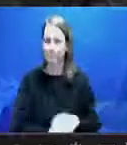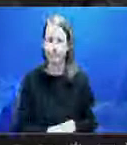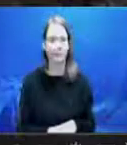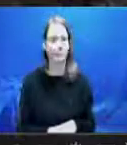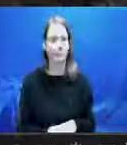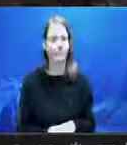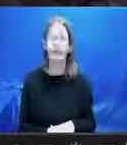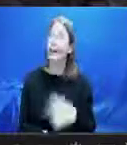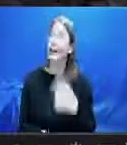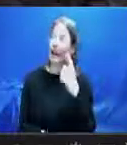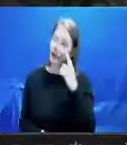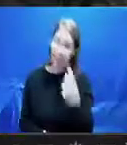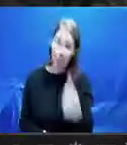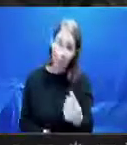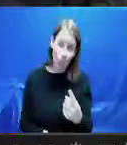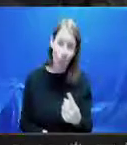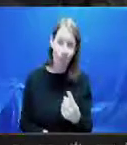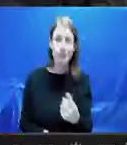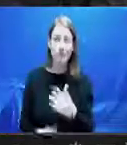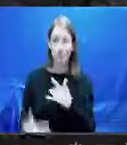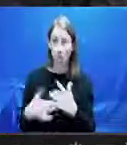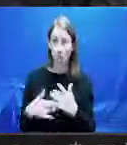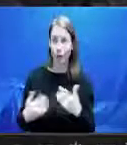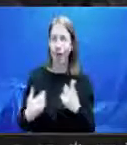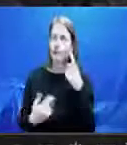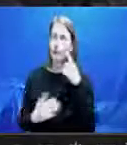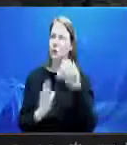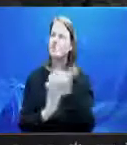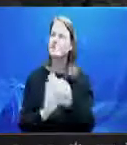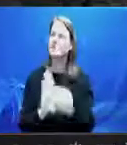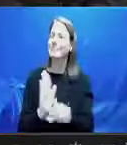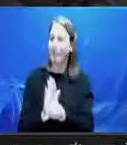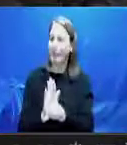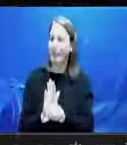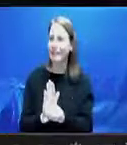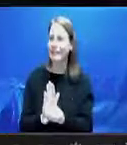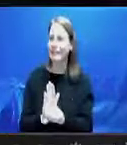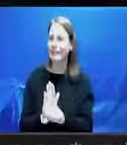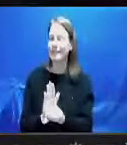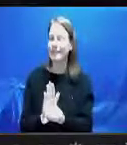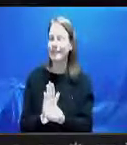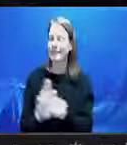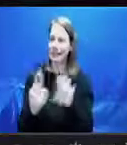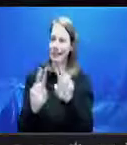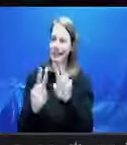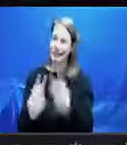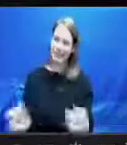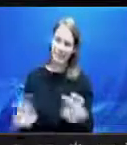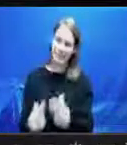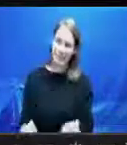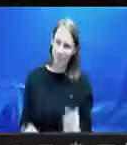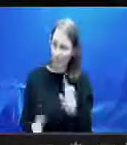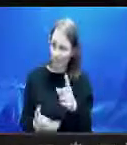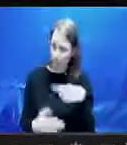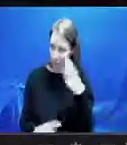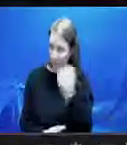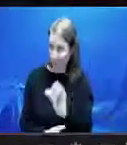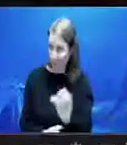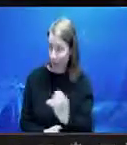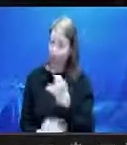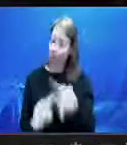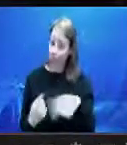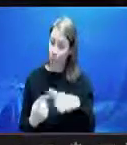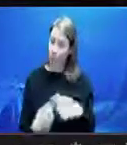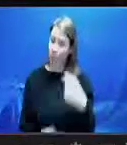assessments are going to look like in relationship to the new Common Core standards. The sooner we know what the assessments are going to look